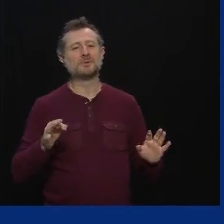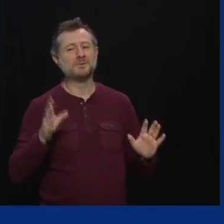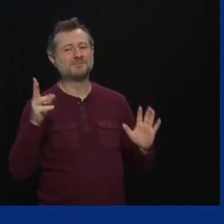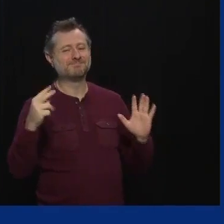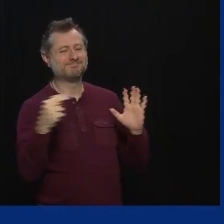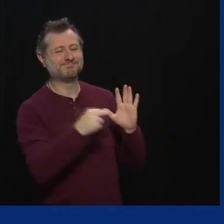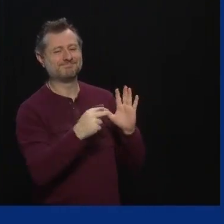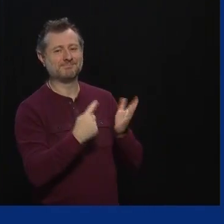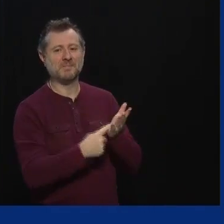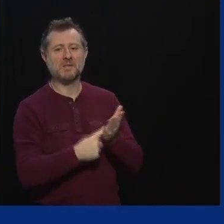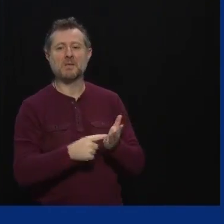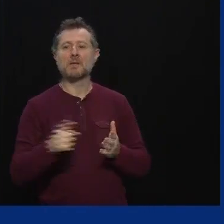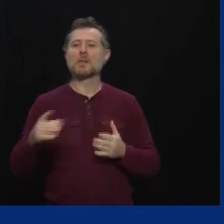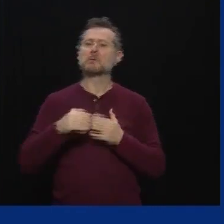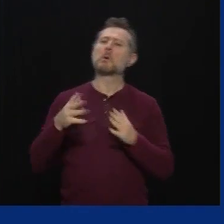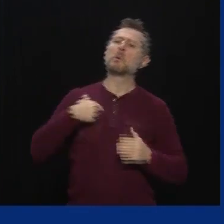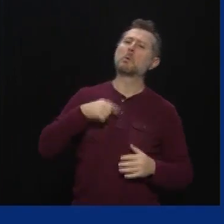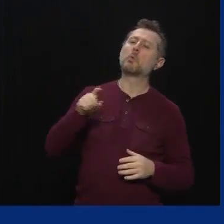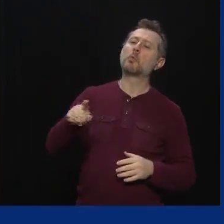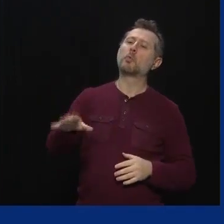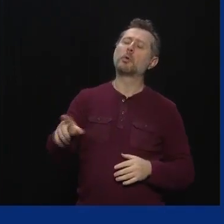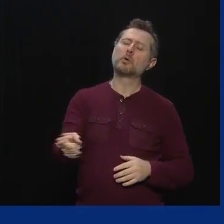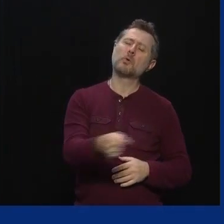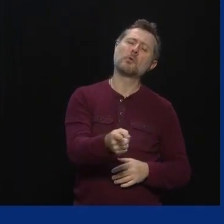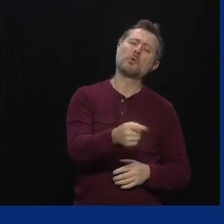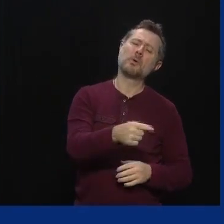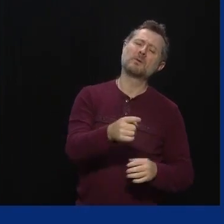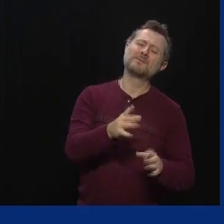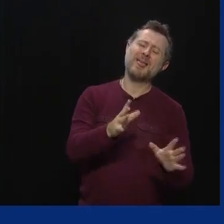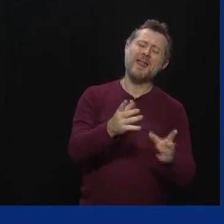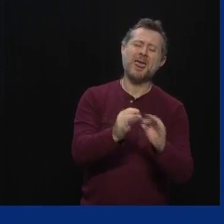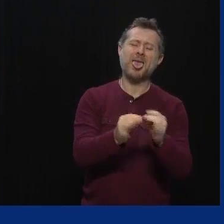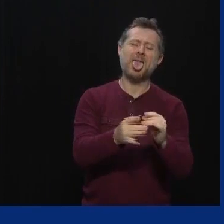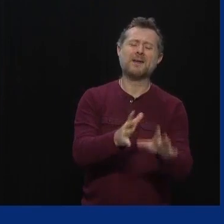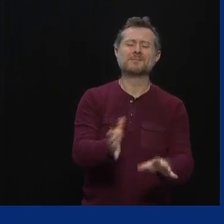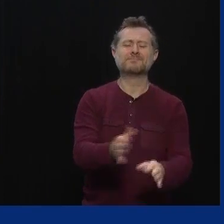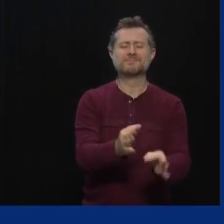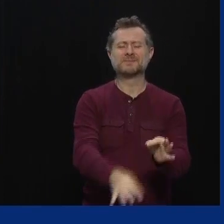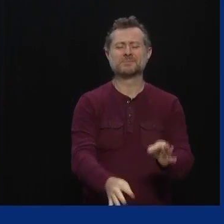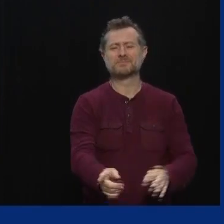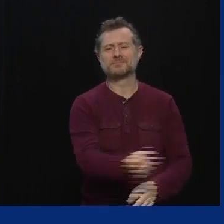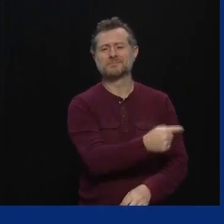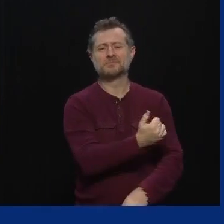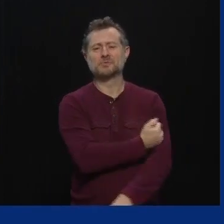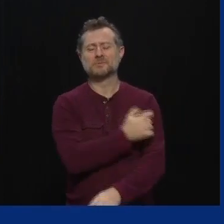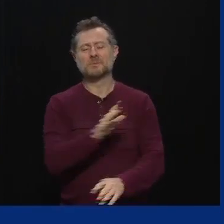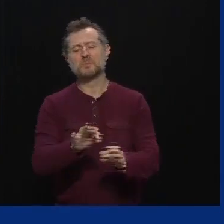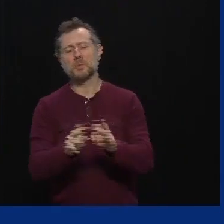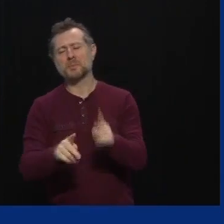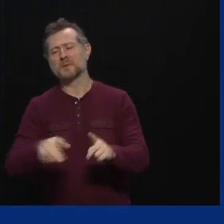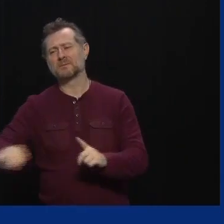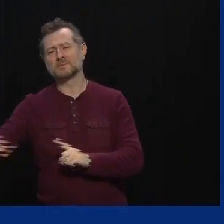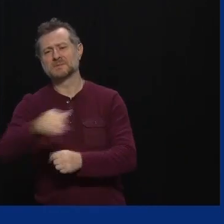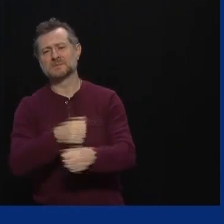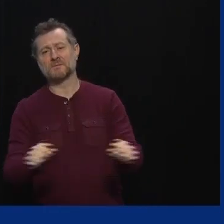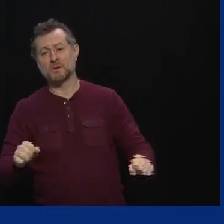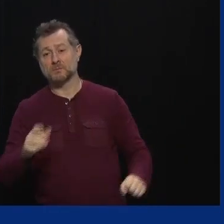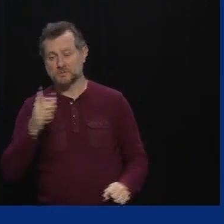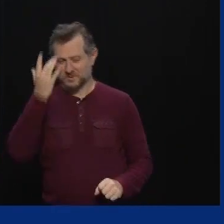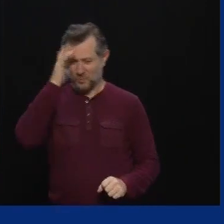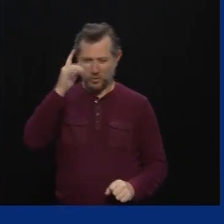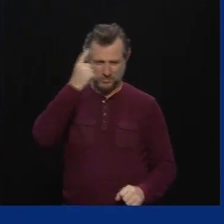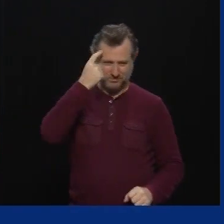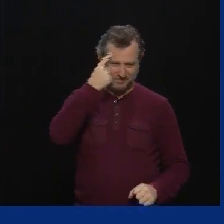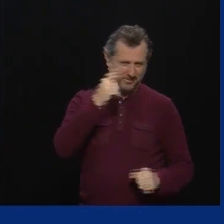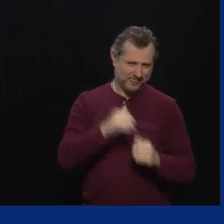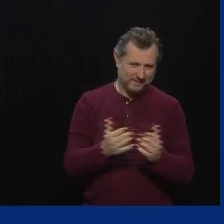to get vaccinated. It's simple, and we just want to make sure that people are safe and doing the smartest thing we can, which is getting vaccinated. So